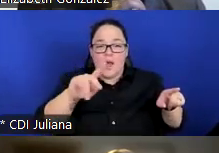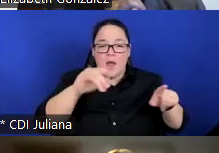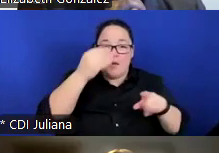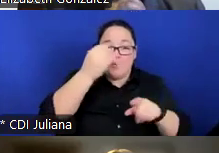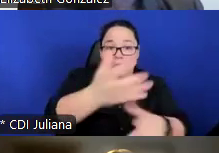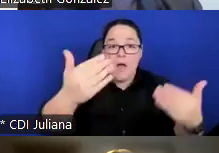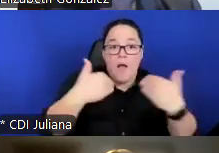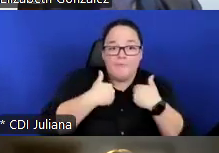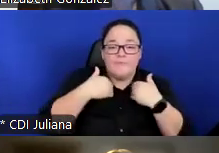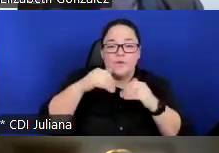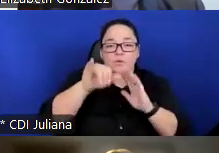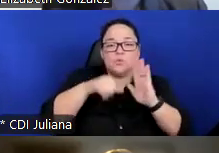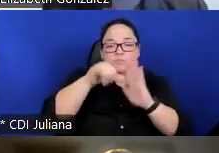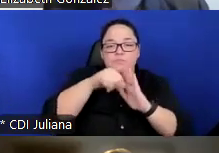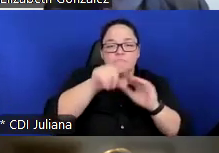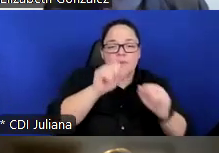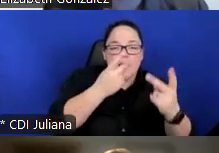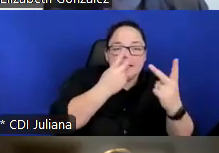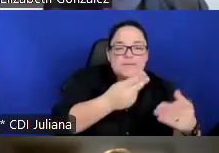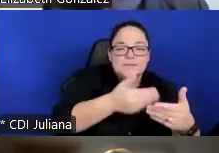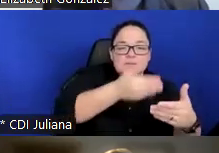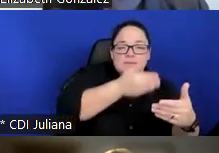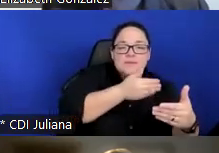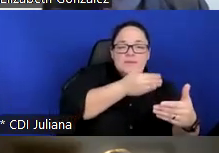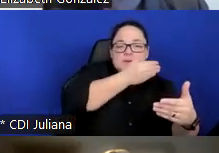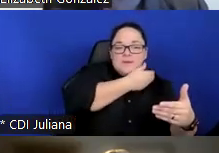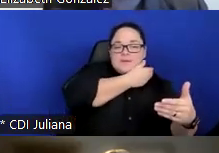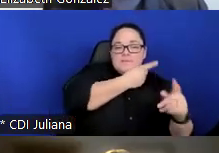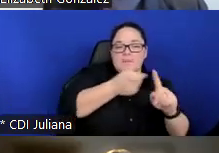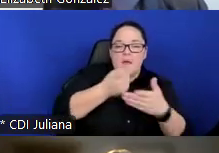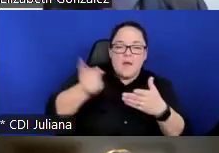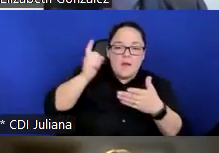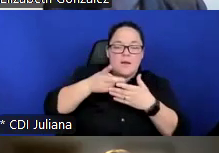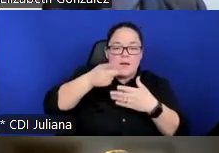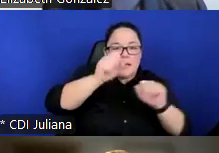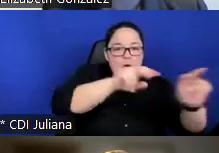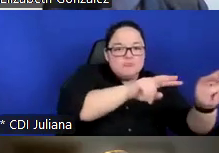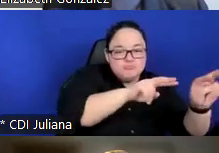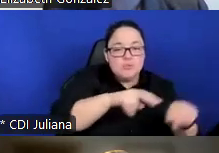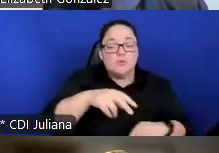and you will be able to access this one. I have another question that has come in.